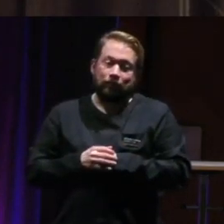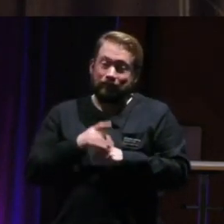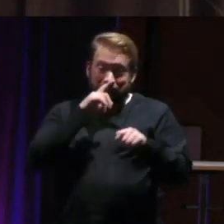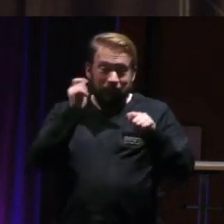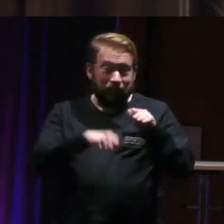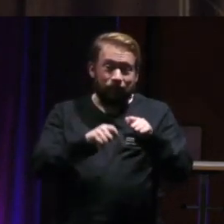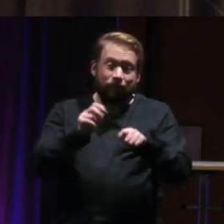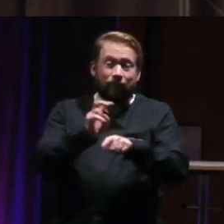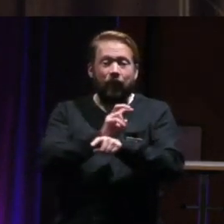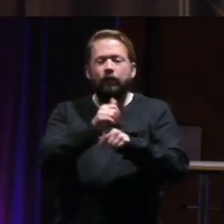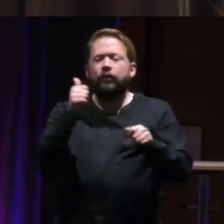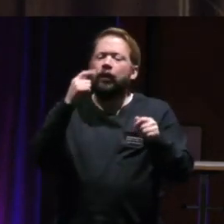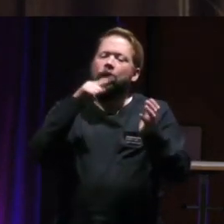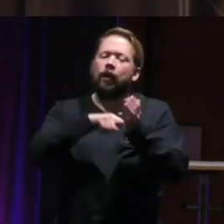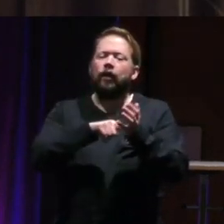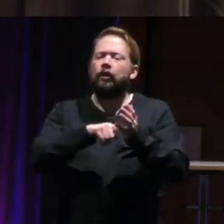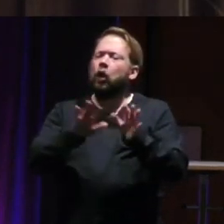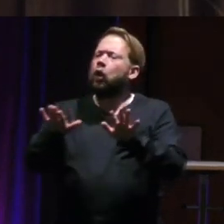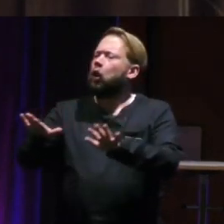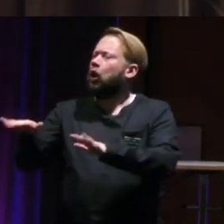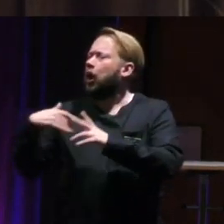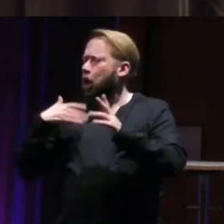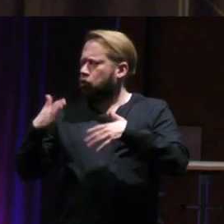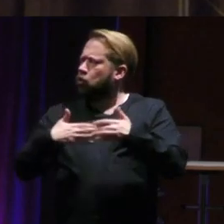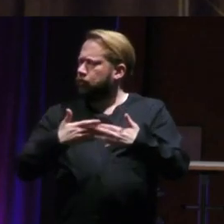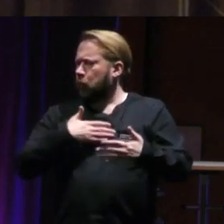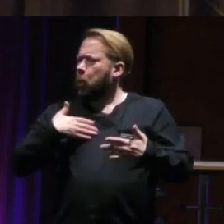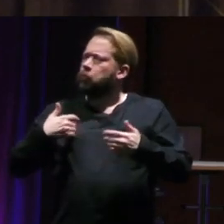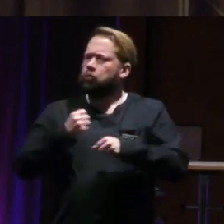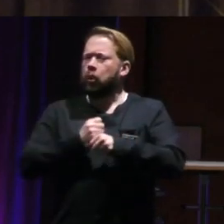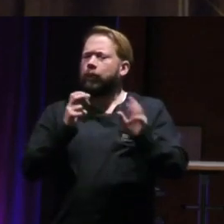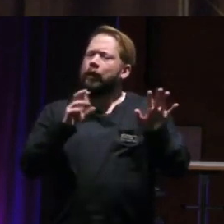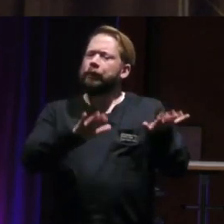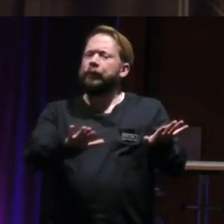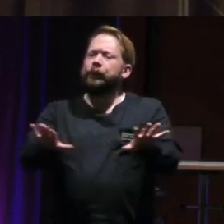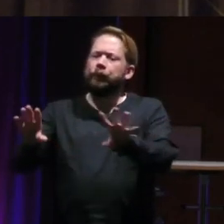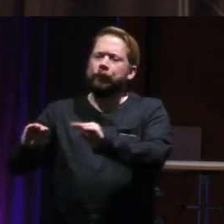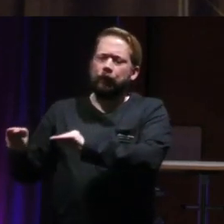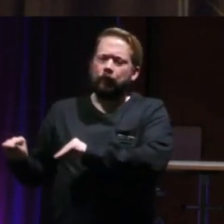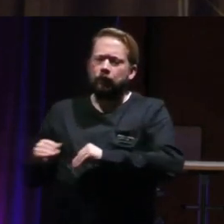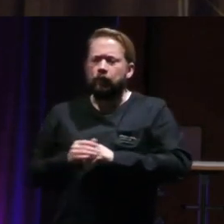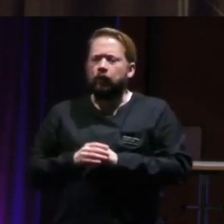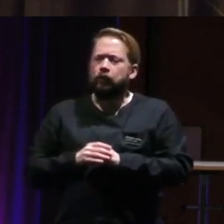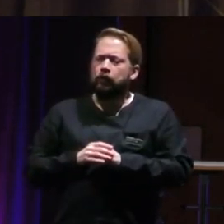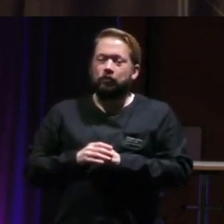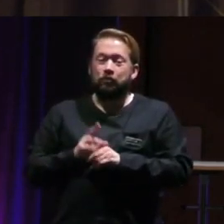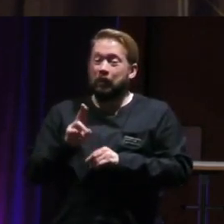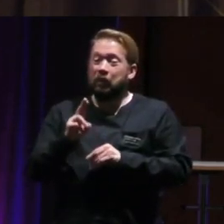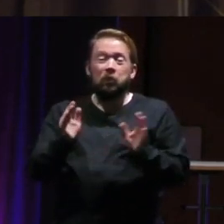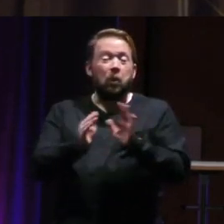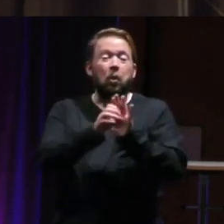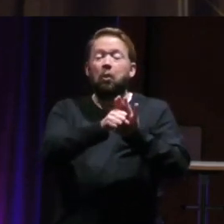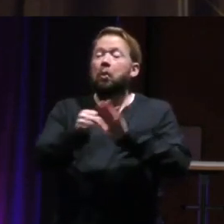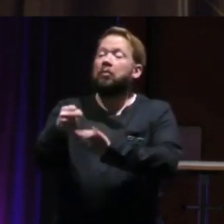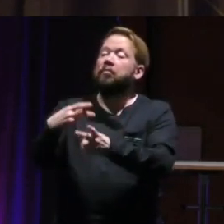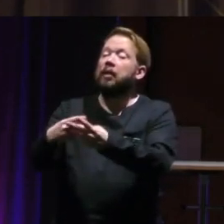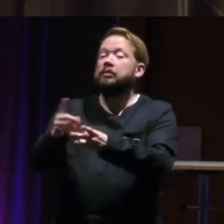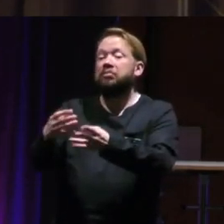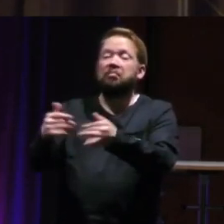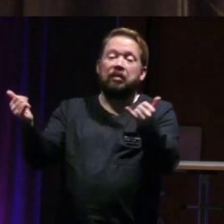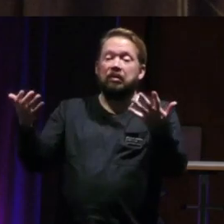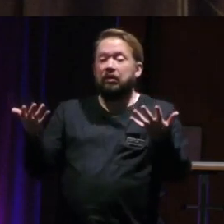media, so they probably go to jail, maybe they will be kicked out of their jobs,